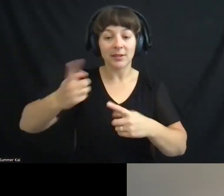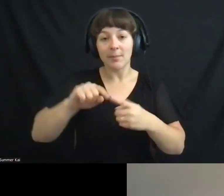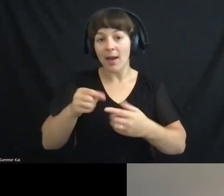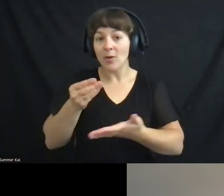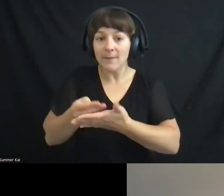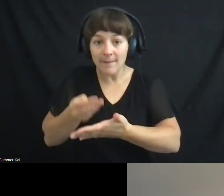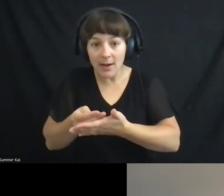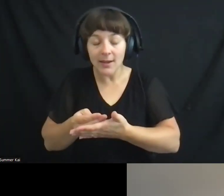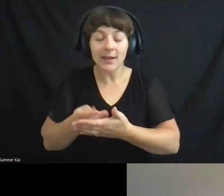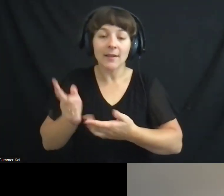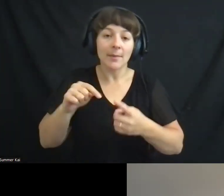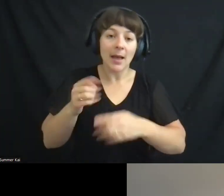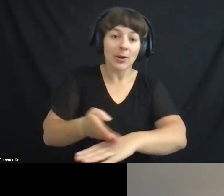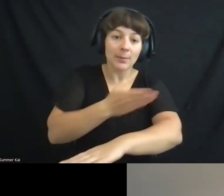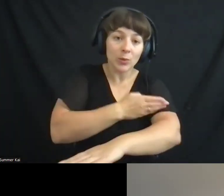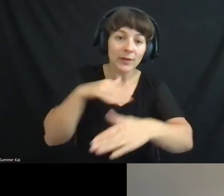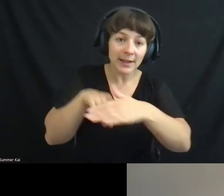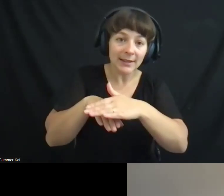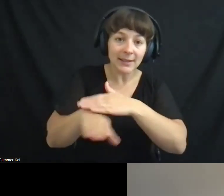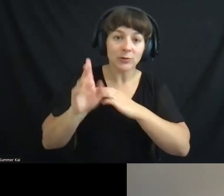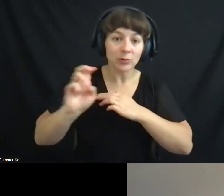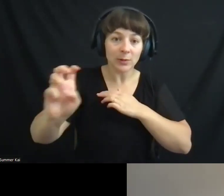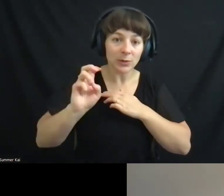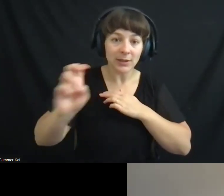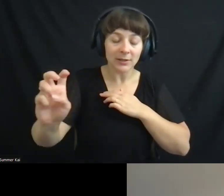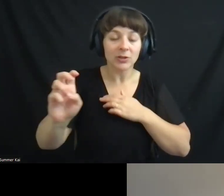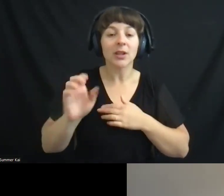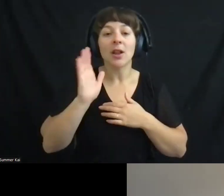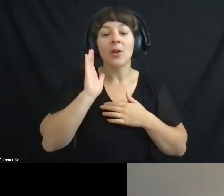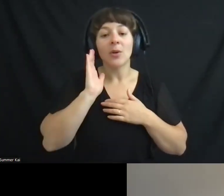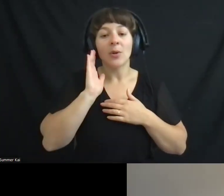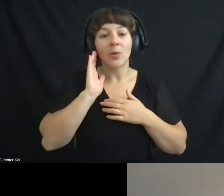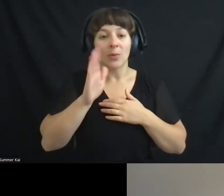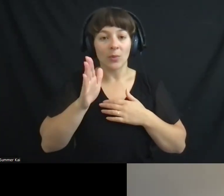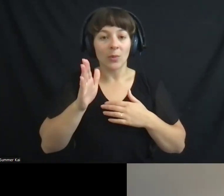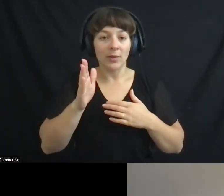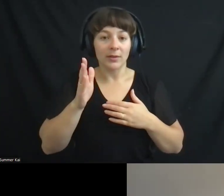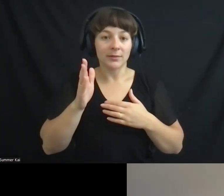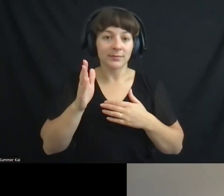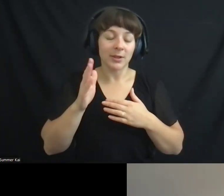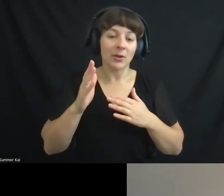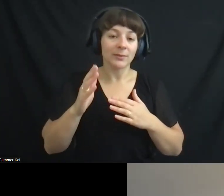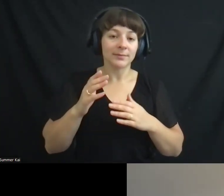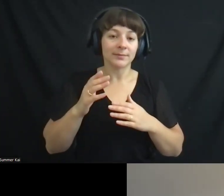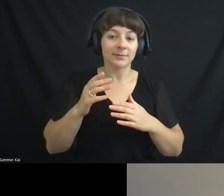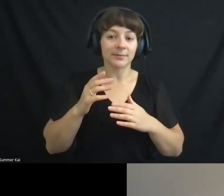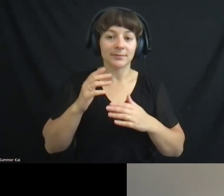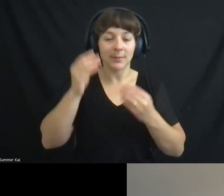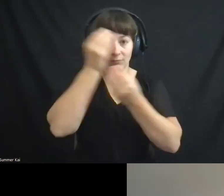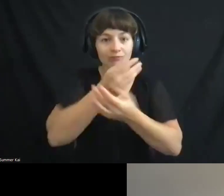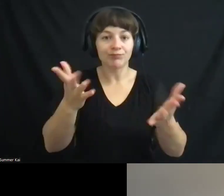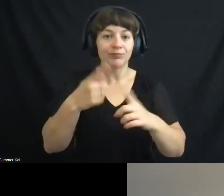funding and improvements to accessible transportation that are going to come out of this task force.